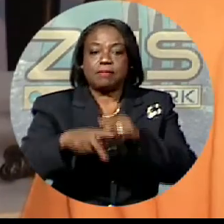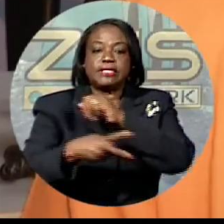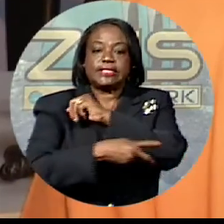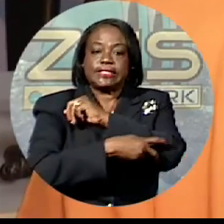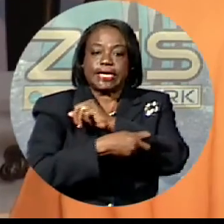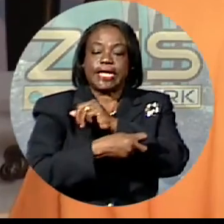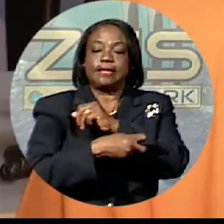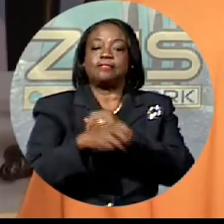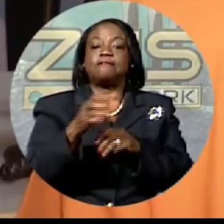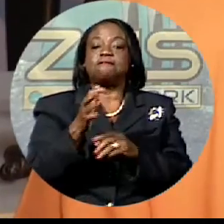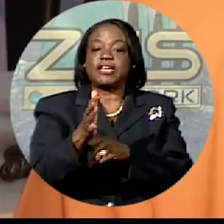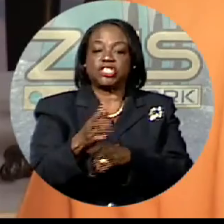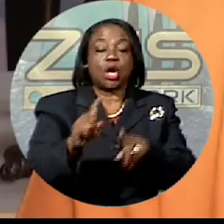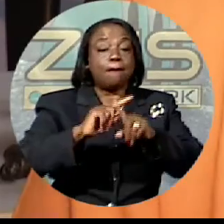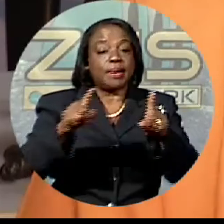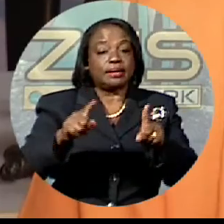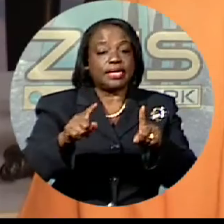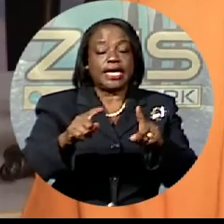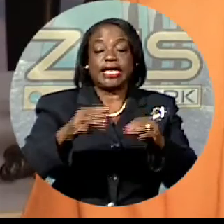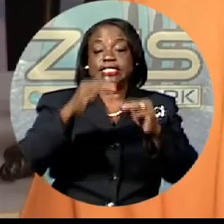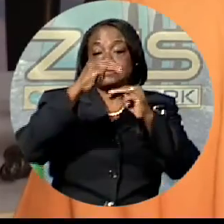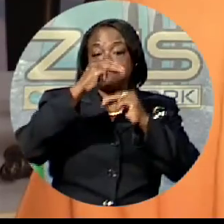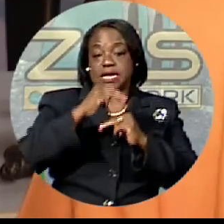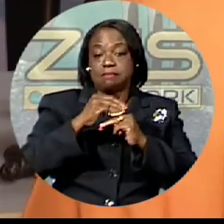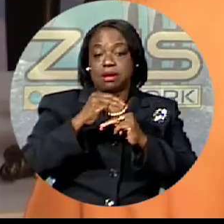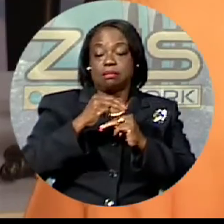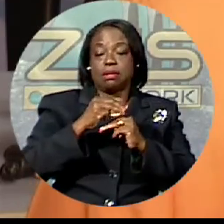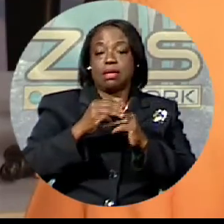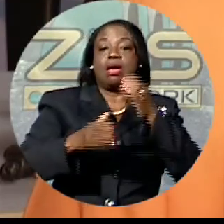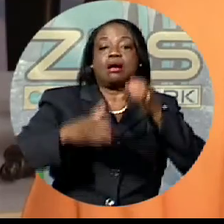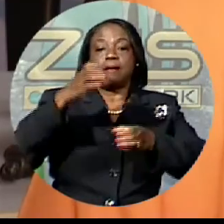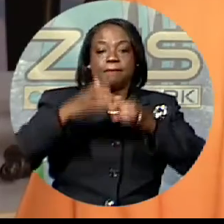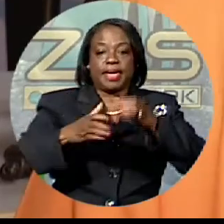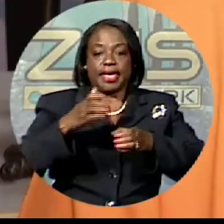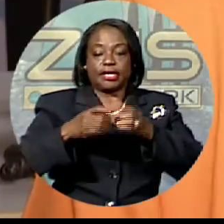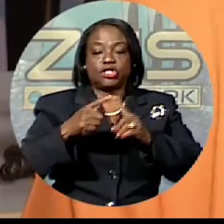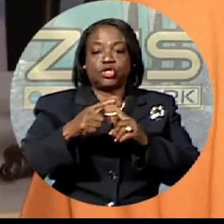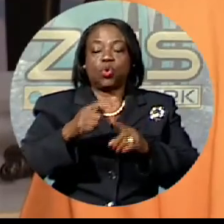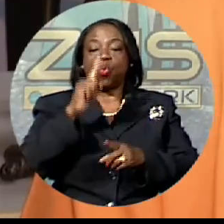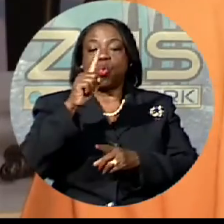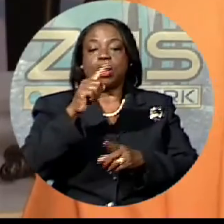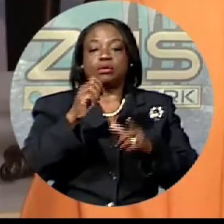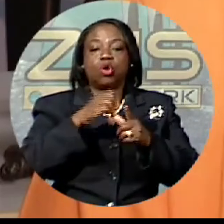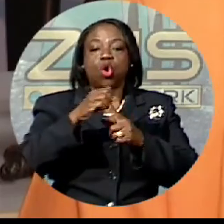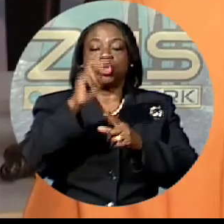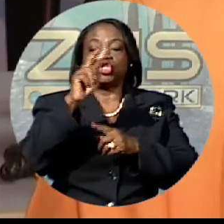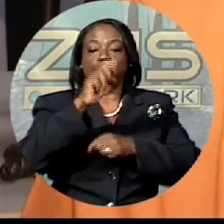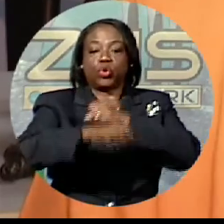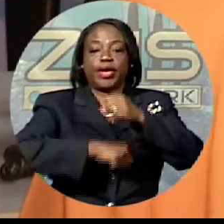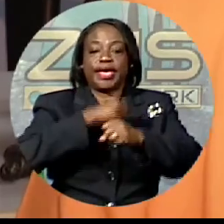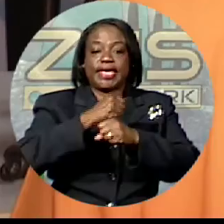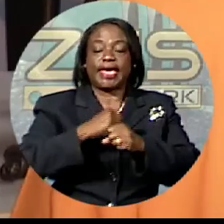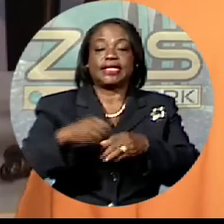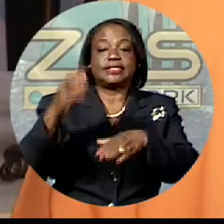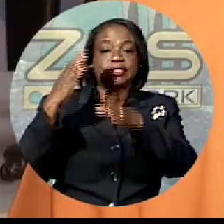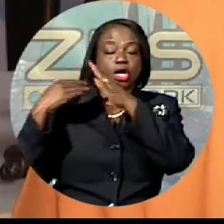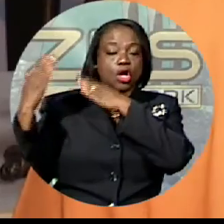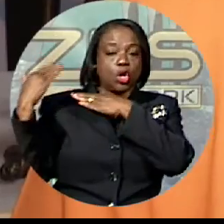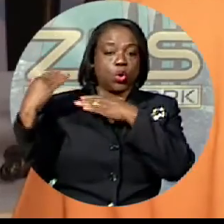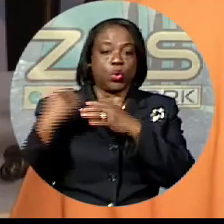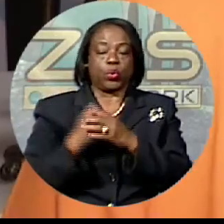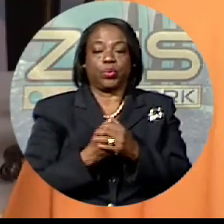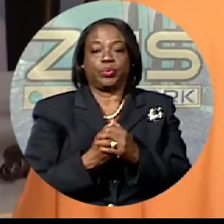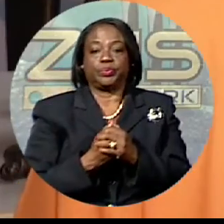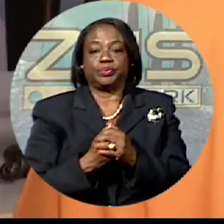it's minimal compared to, say, a year or two ago, when we used to have sightings every week